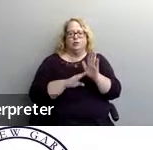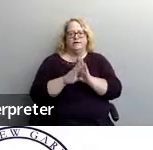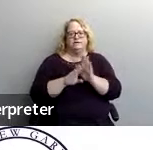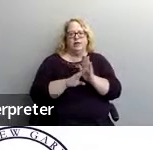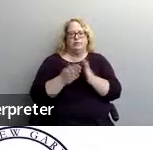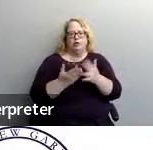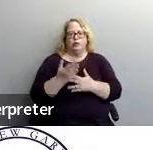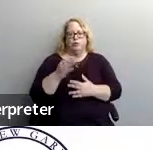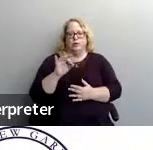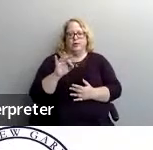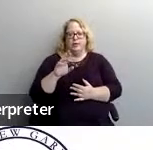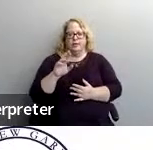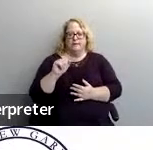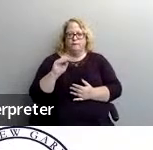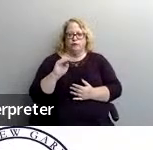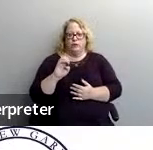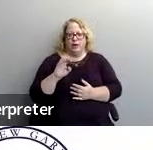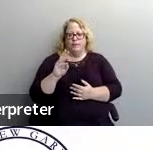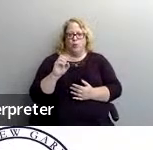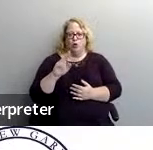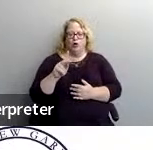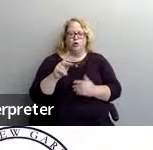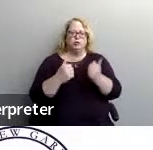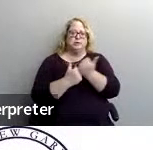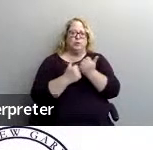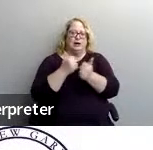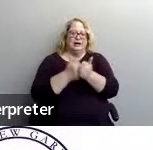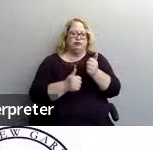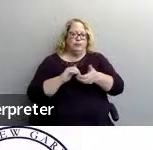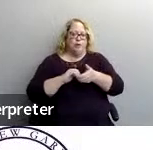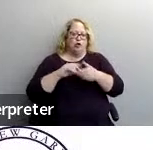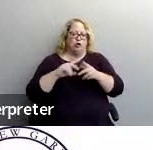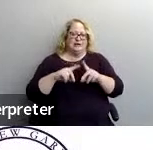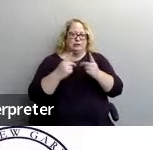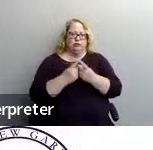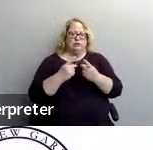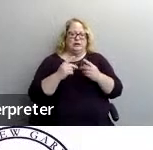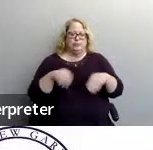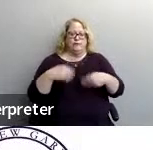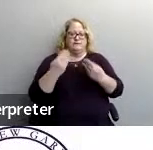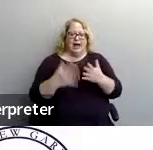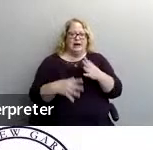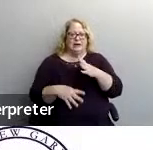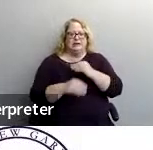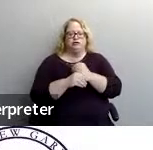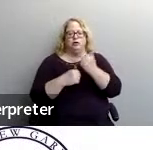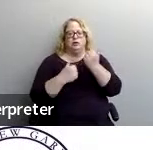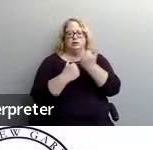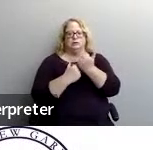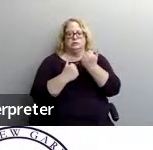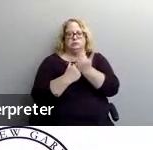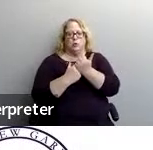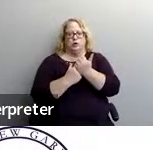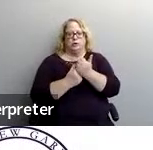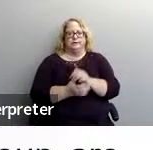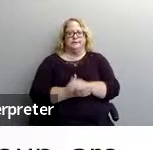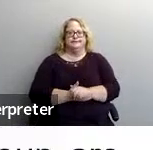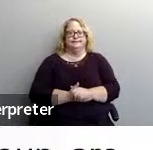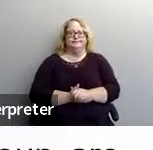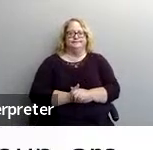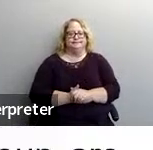to support each partner school district and provide additional supports to each identified school district. Next